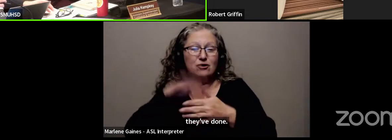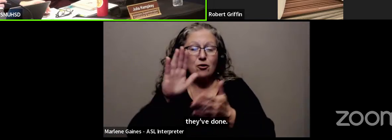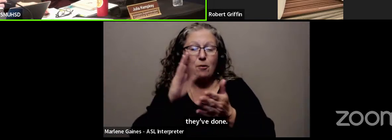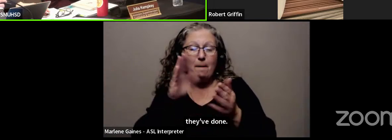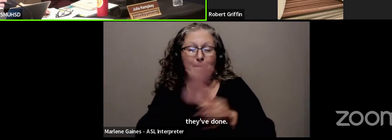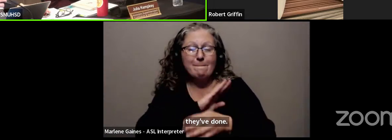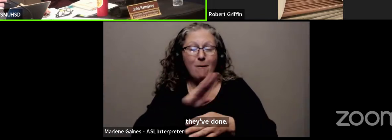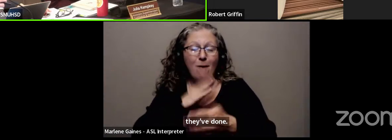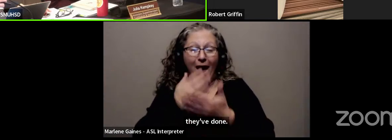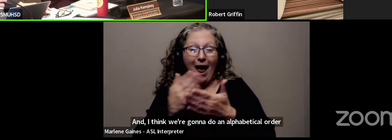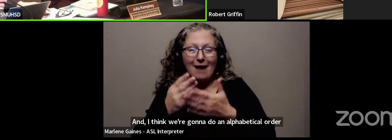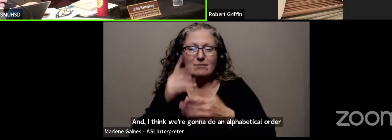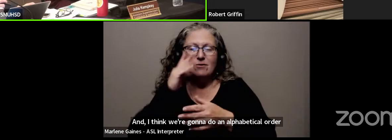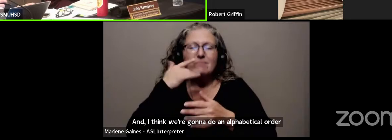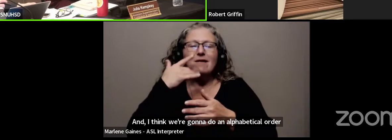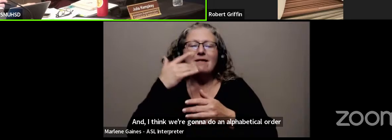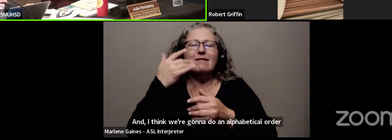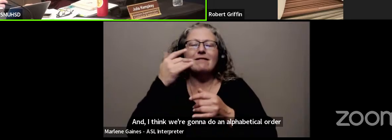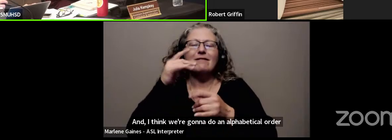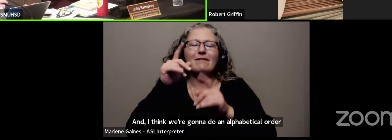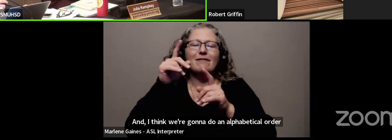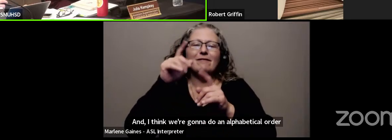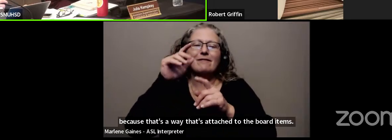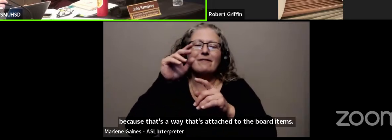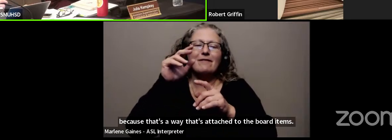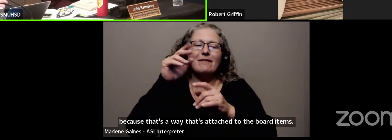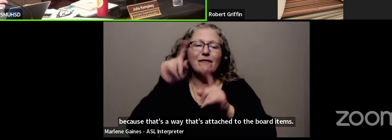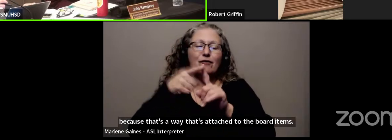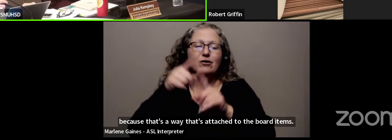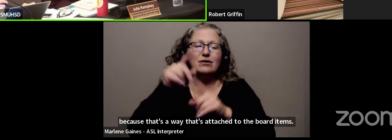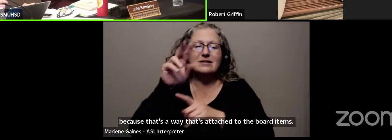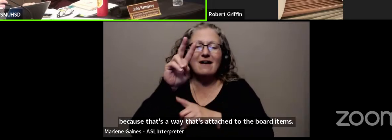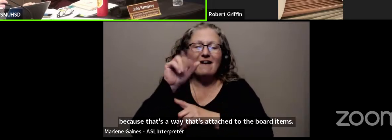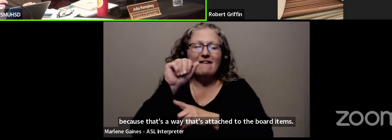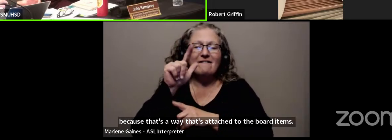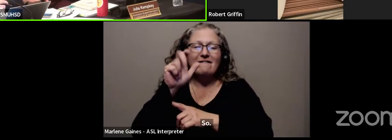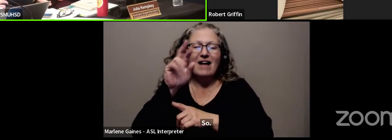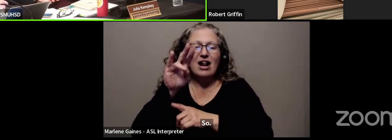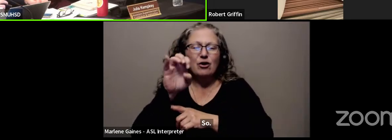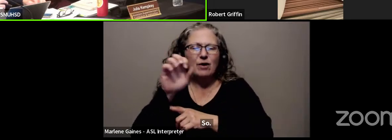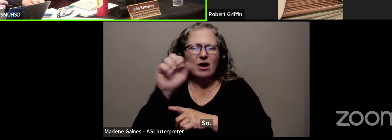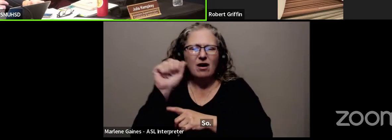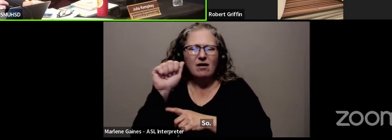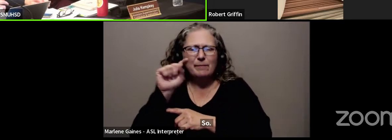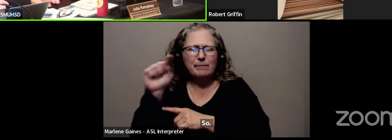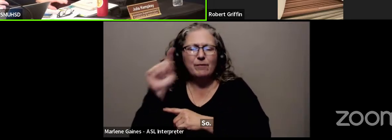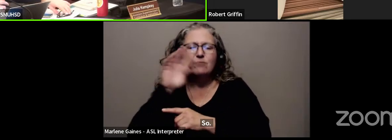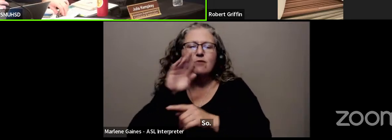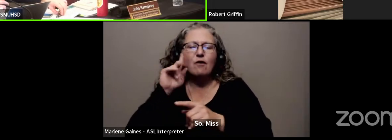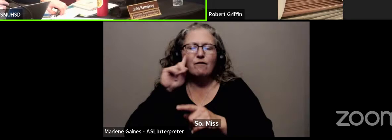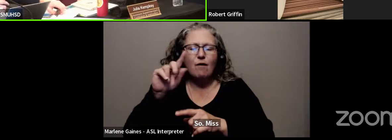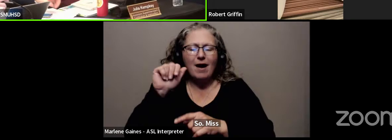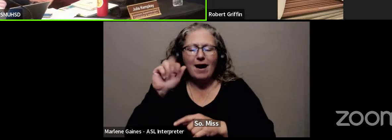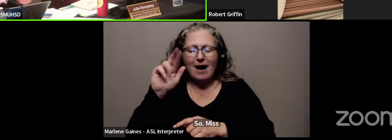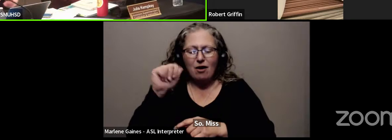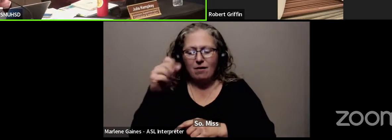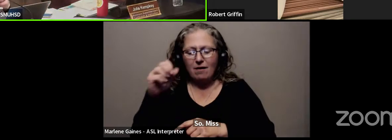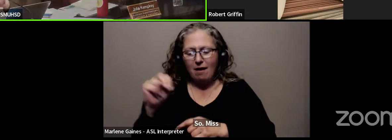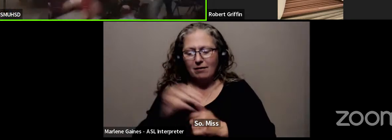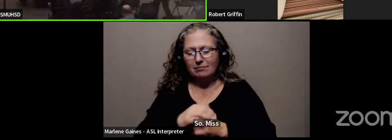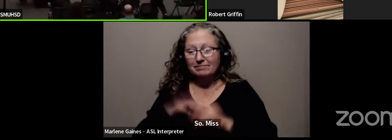So Miss Valerie Arbuzo is gonna come up and speak for Aragon. Yay.